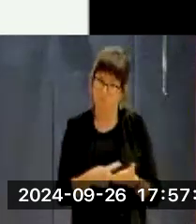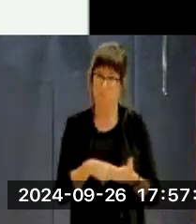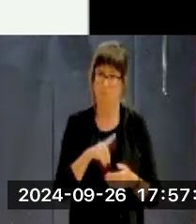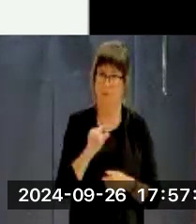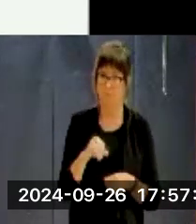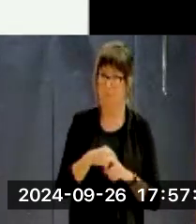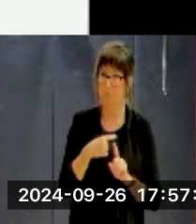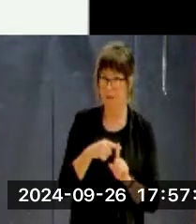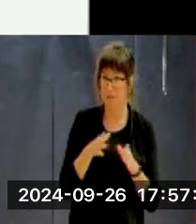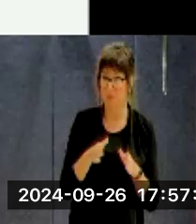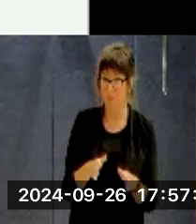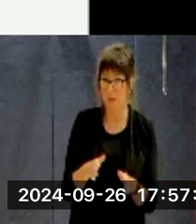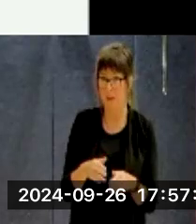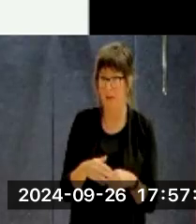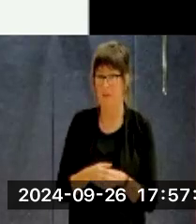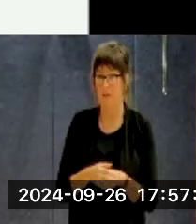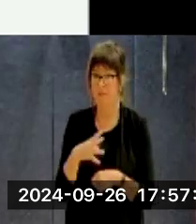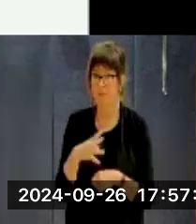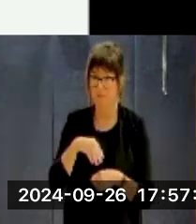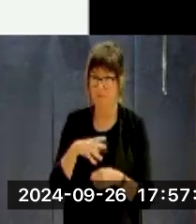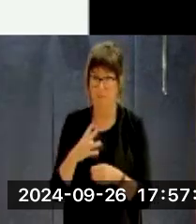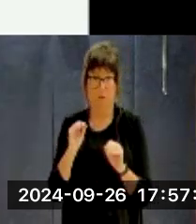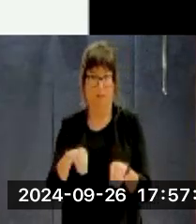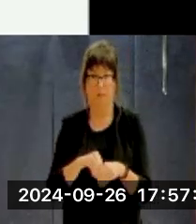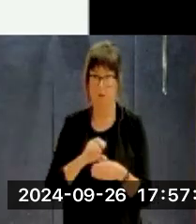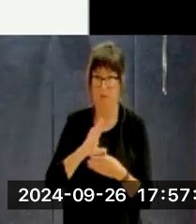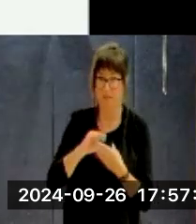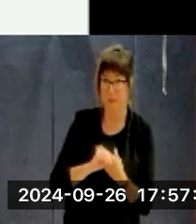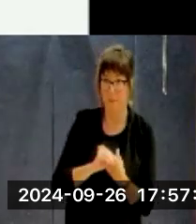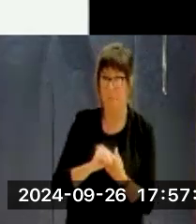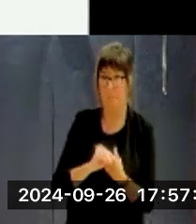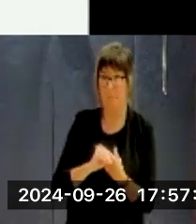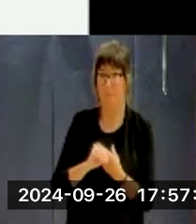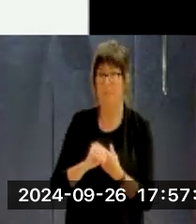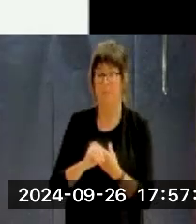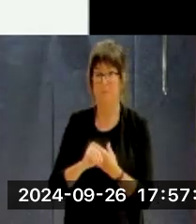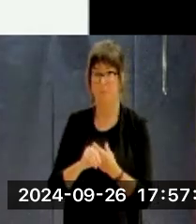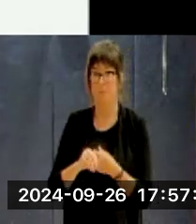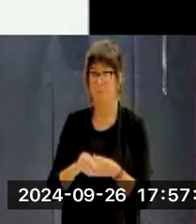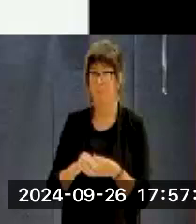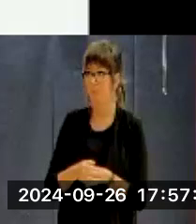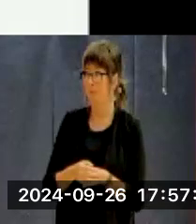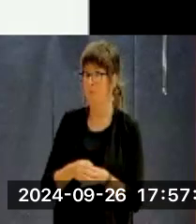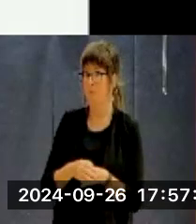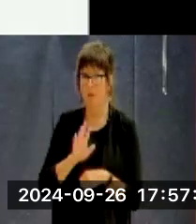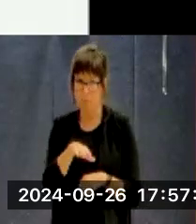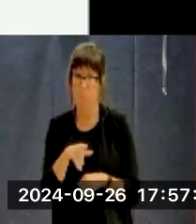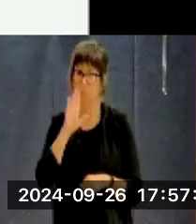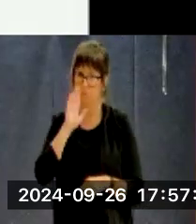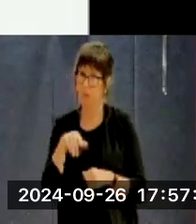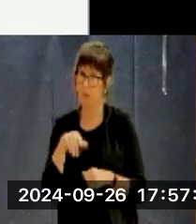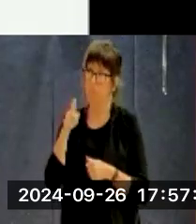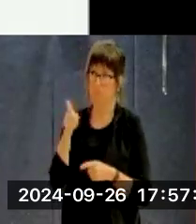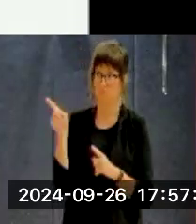including disability in our curricula. Think like talking about leaders and activists, and